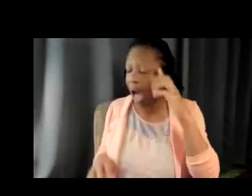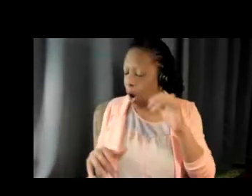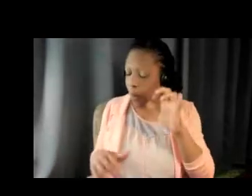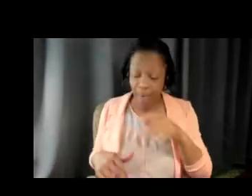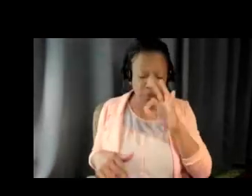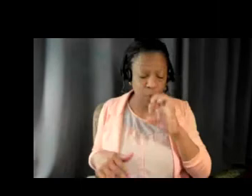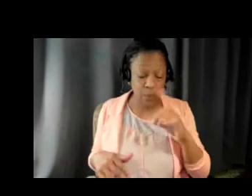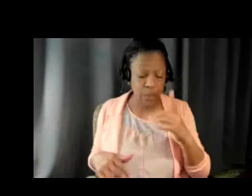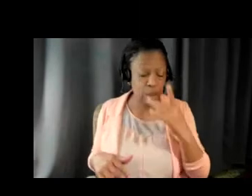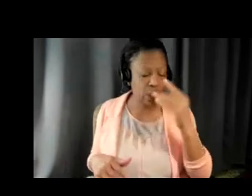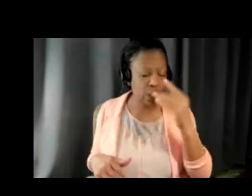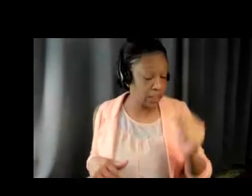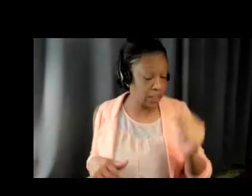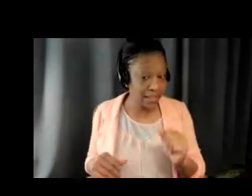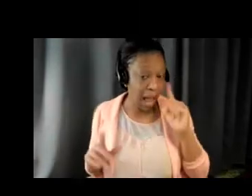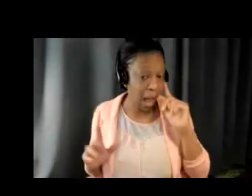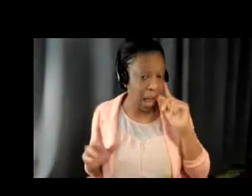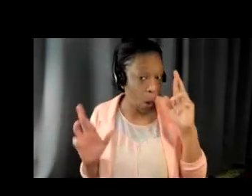good.